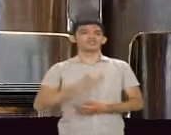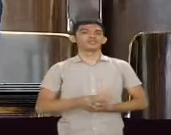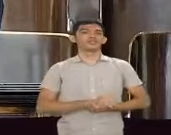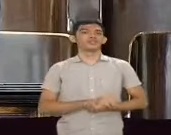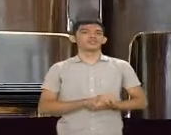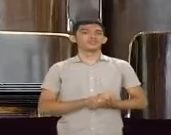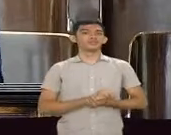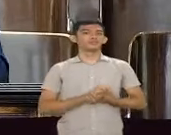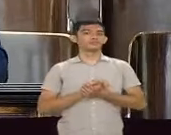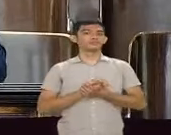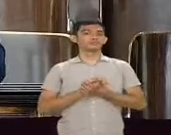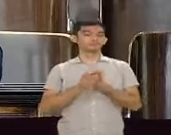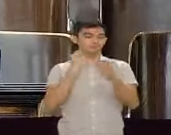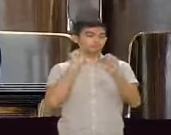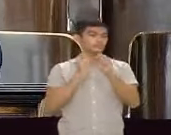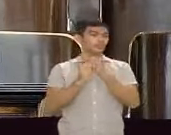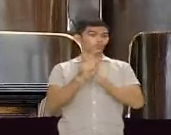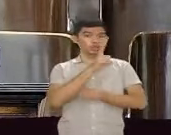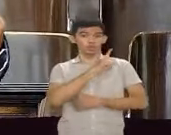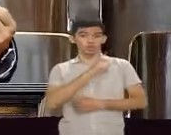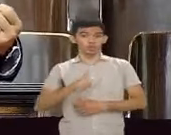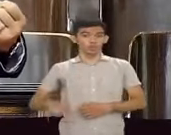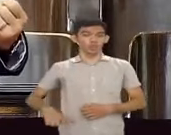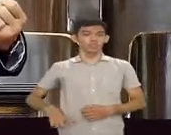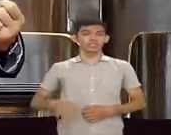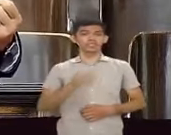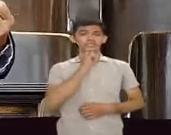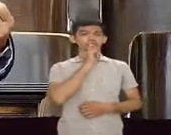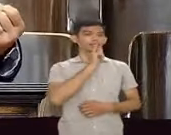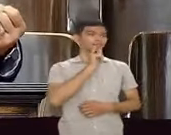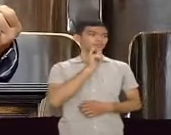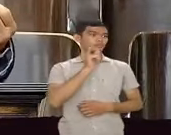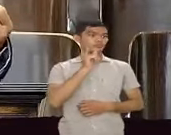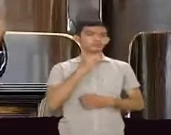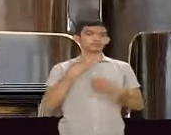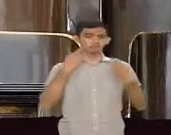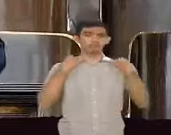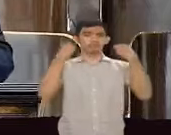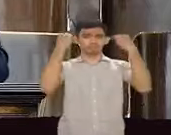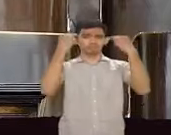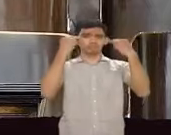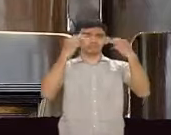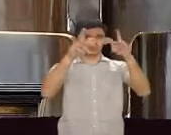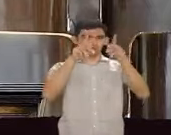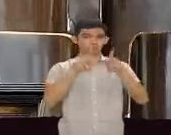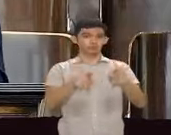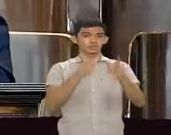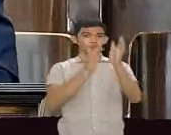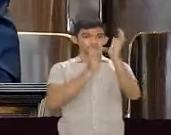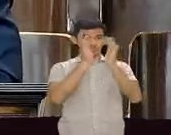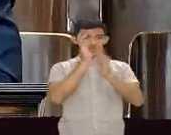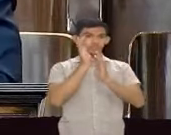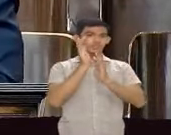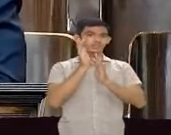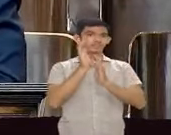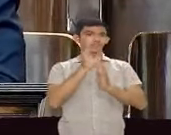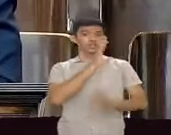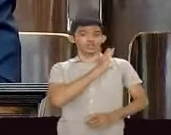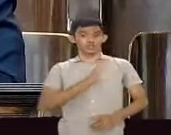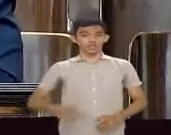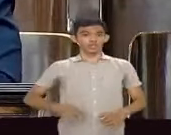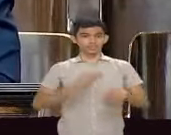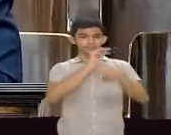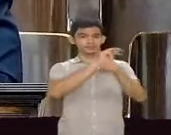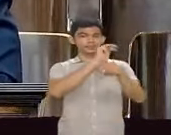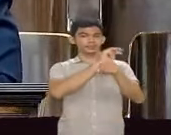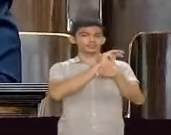Okay? So, Lord is his deity, Jesus is his humanity, and Christ is his ministry,